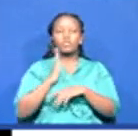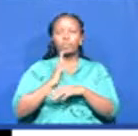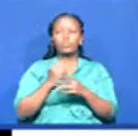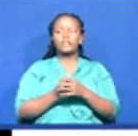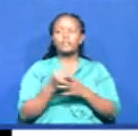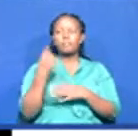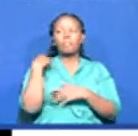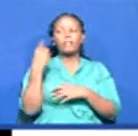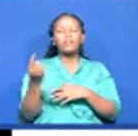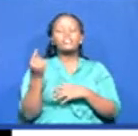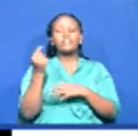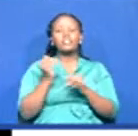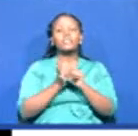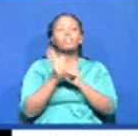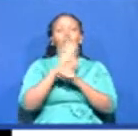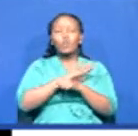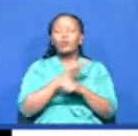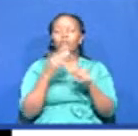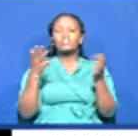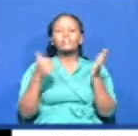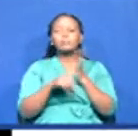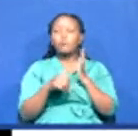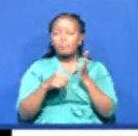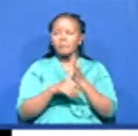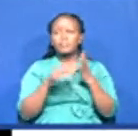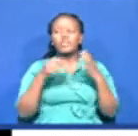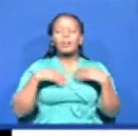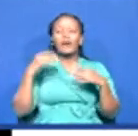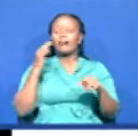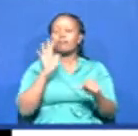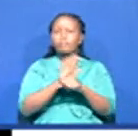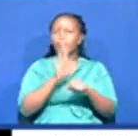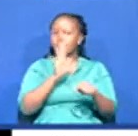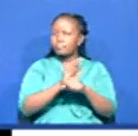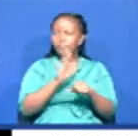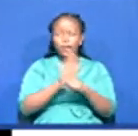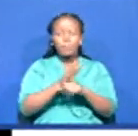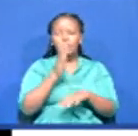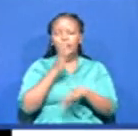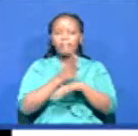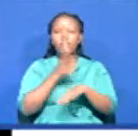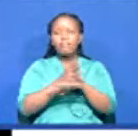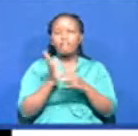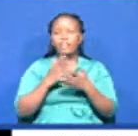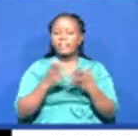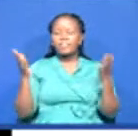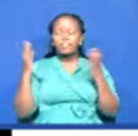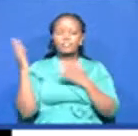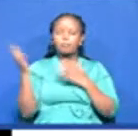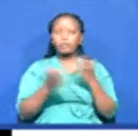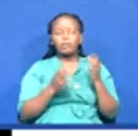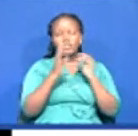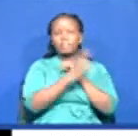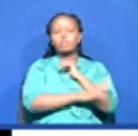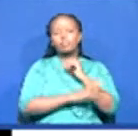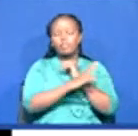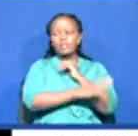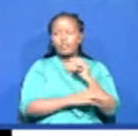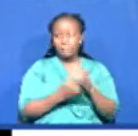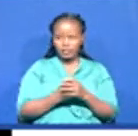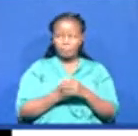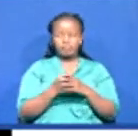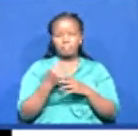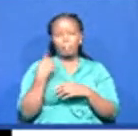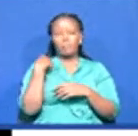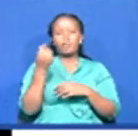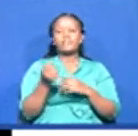crisis has led to a surge of counterfeit and substandard products in Kenya today. Recent reports from